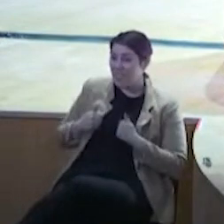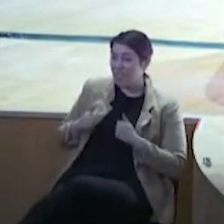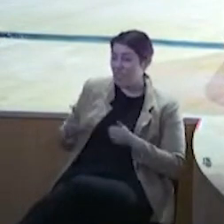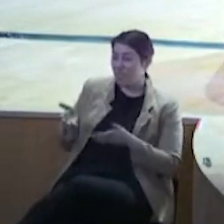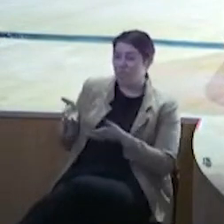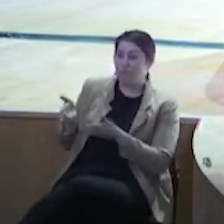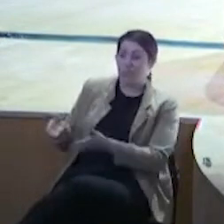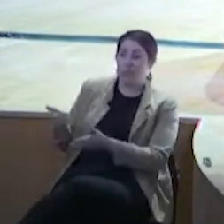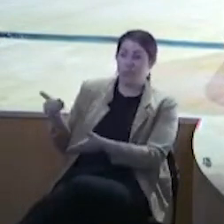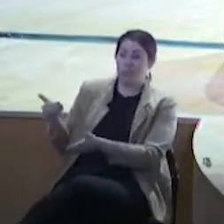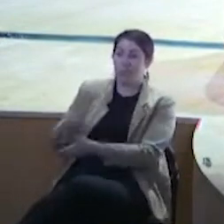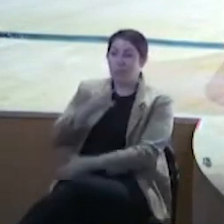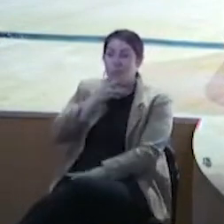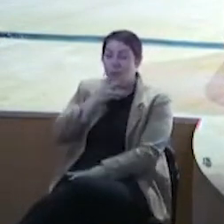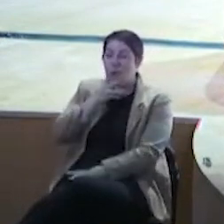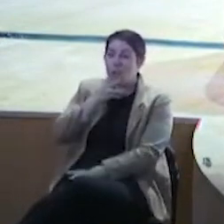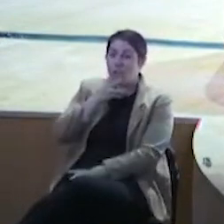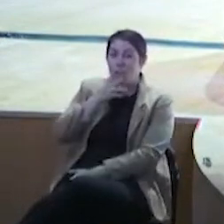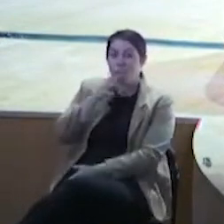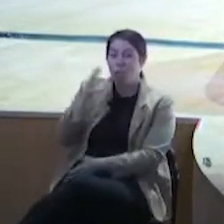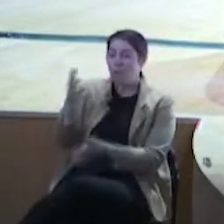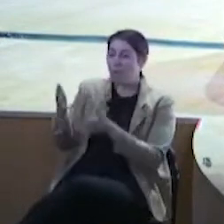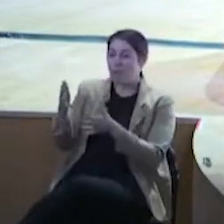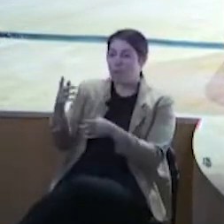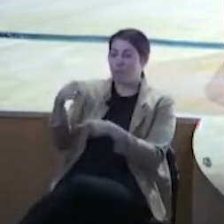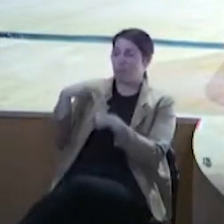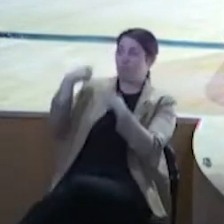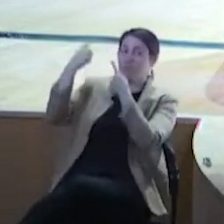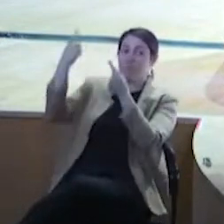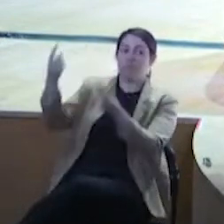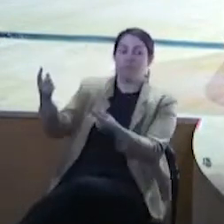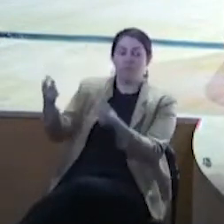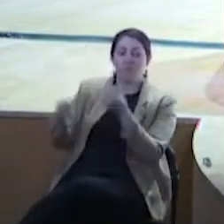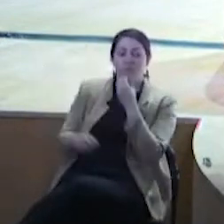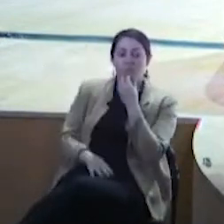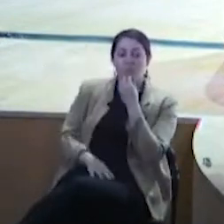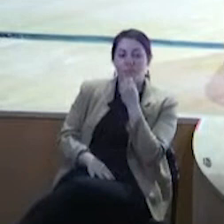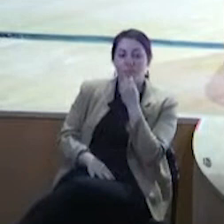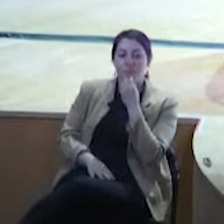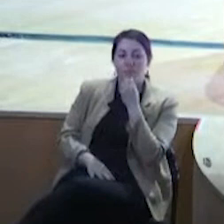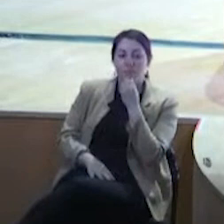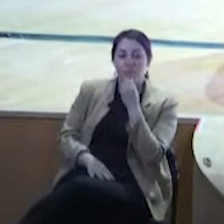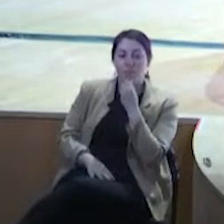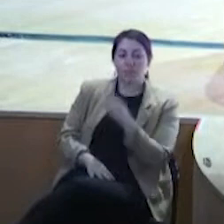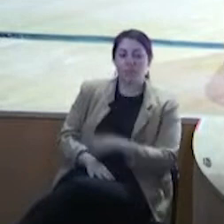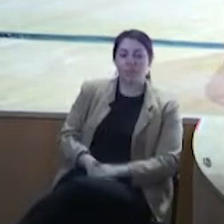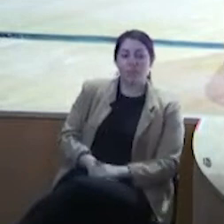of the Colorado River from time immemorial. And